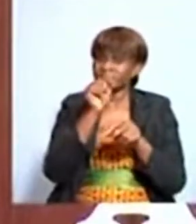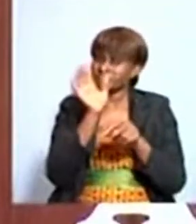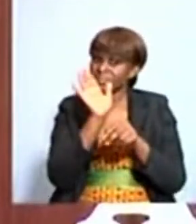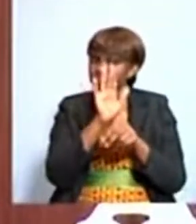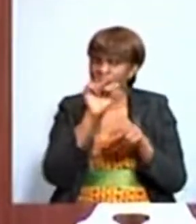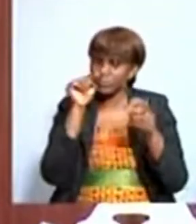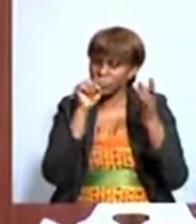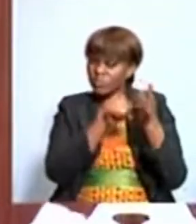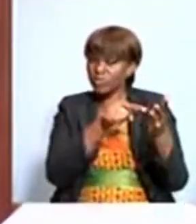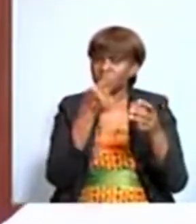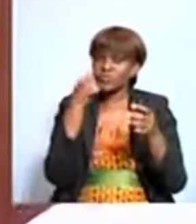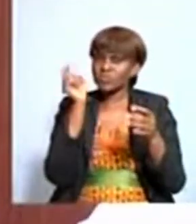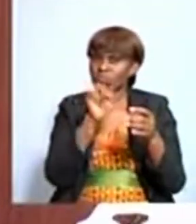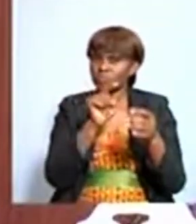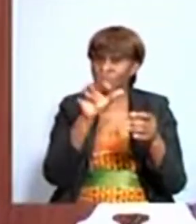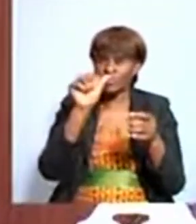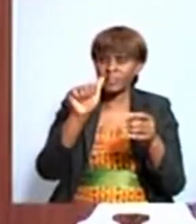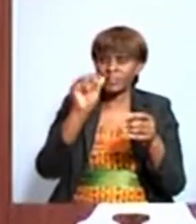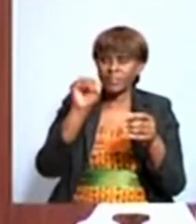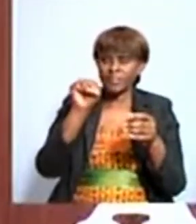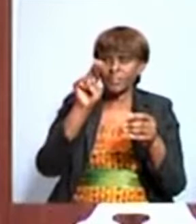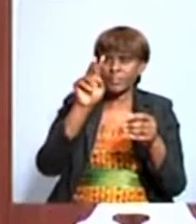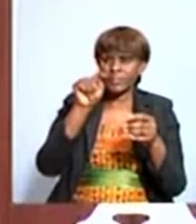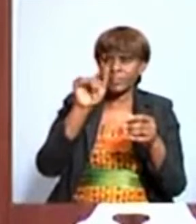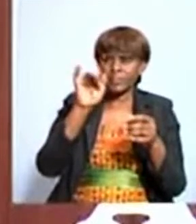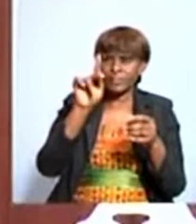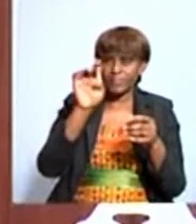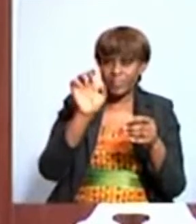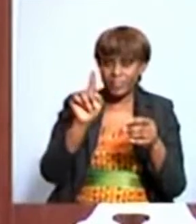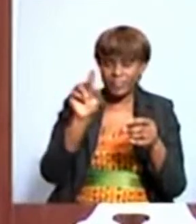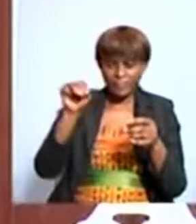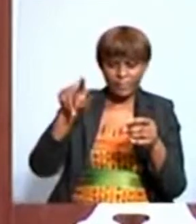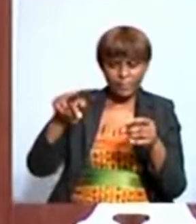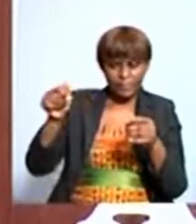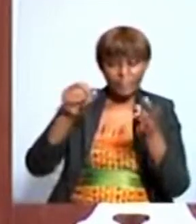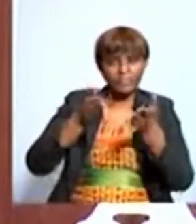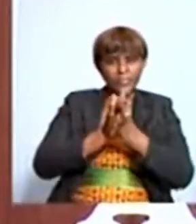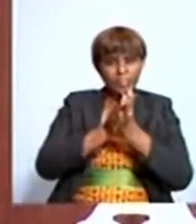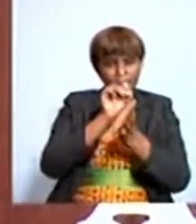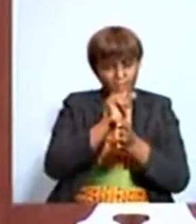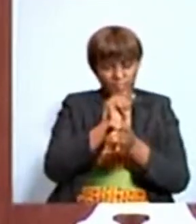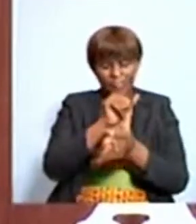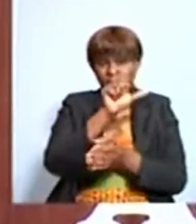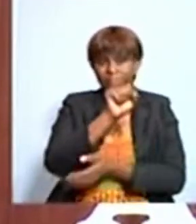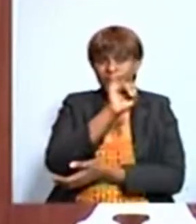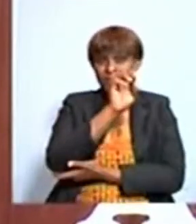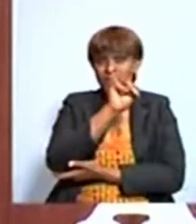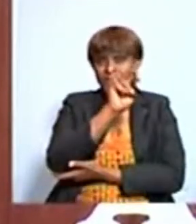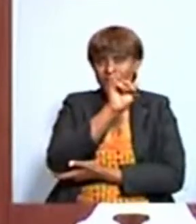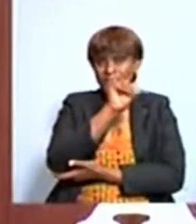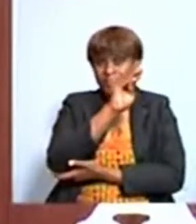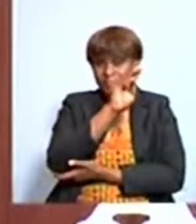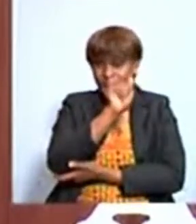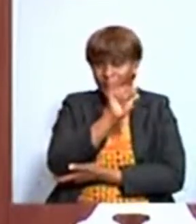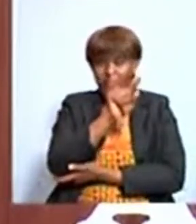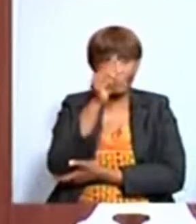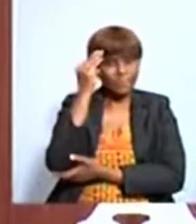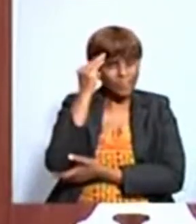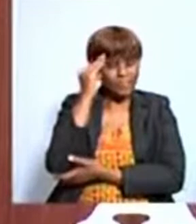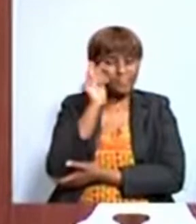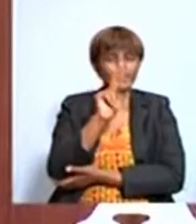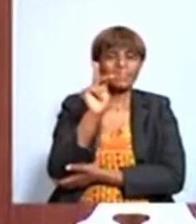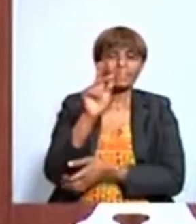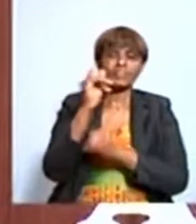of order, Mr. Mutike, MP, asked whether Mr. El Simomba, MP, was in order to assert that Kenneth